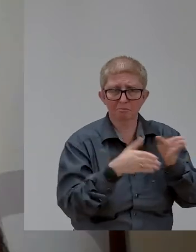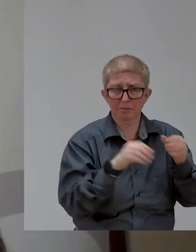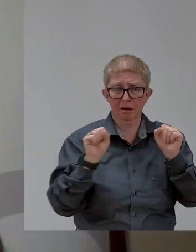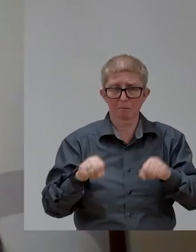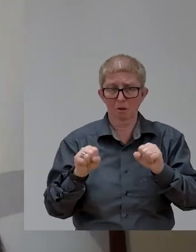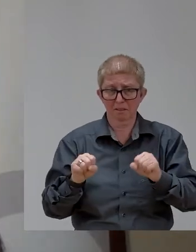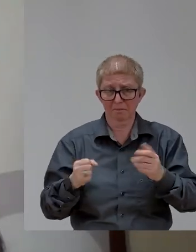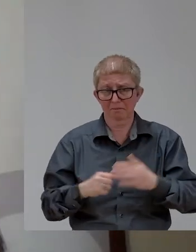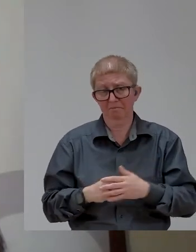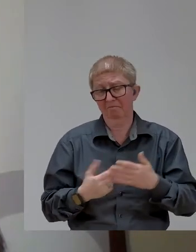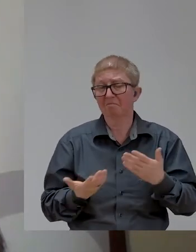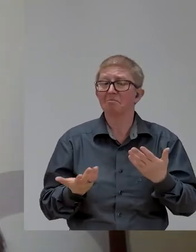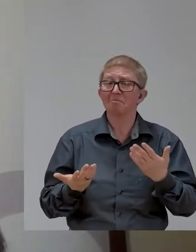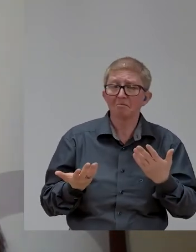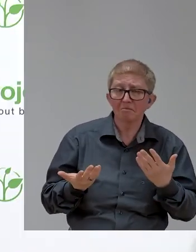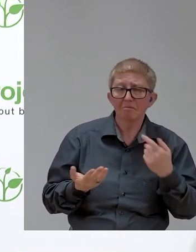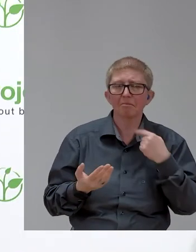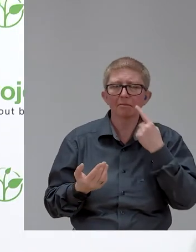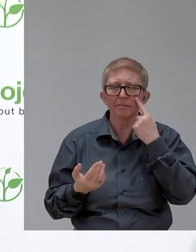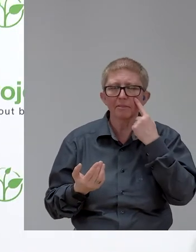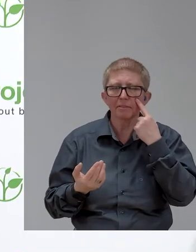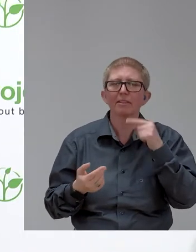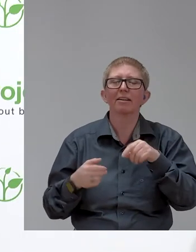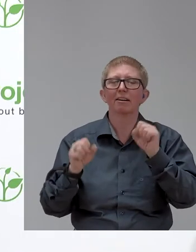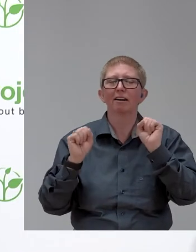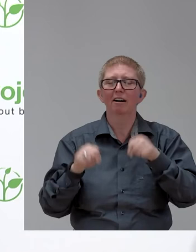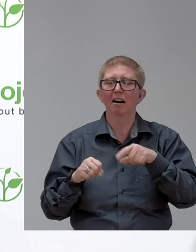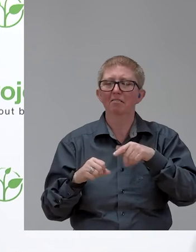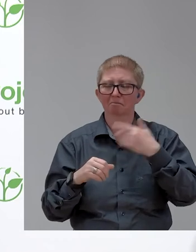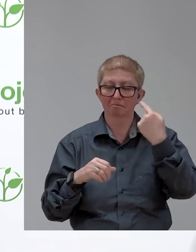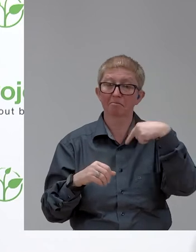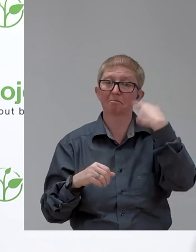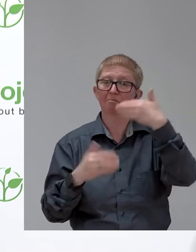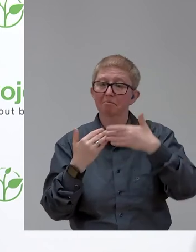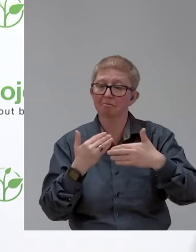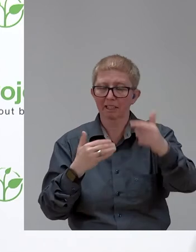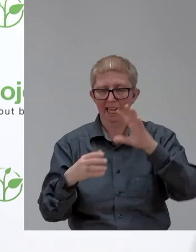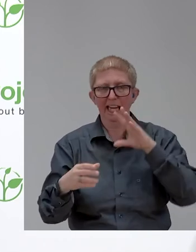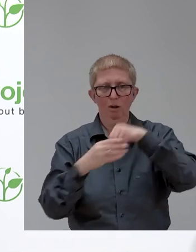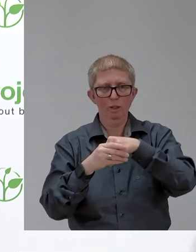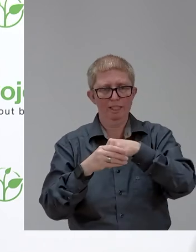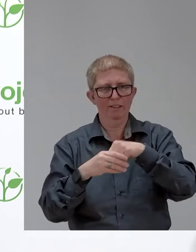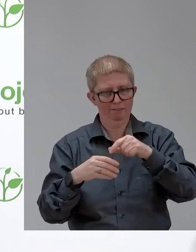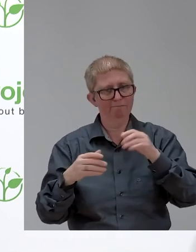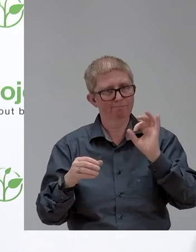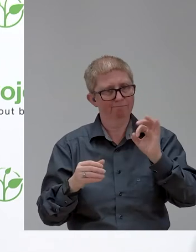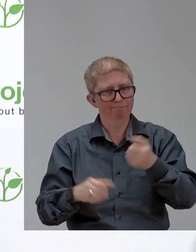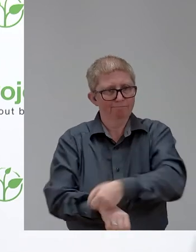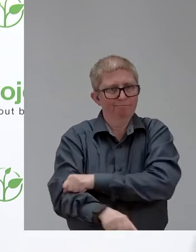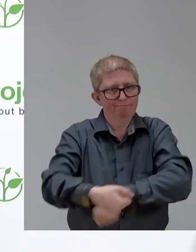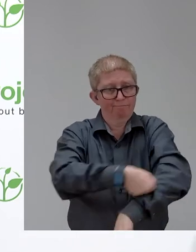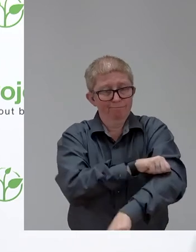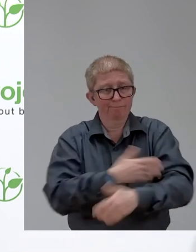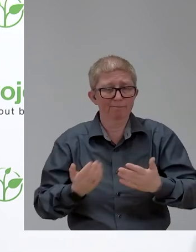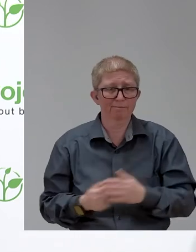an inclusive environment. Thank you so much, Carola. It's really a pity that you cannot join us here as you did last year, and we're